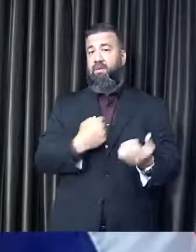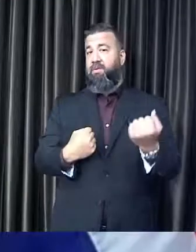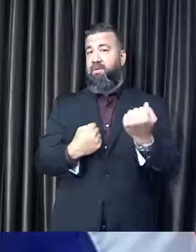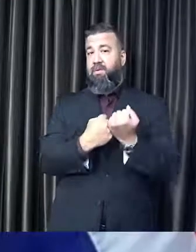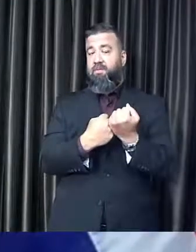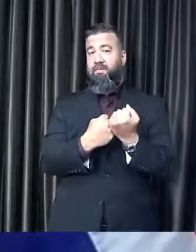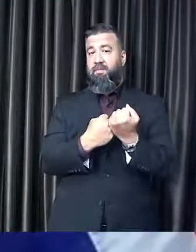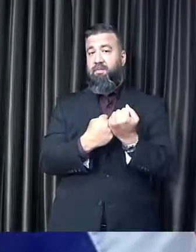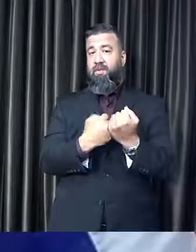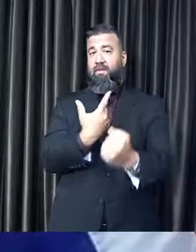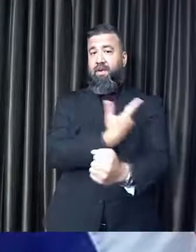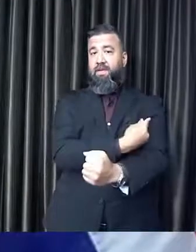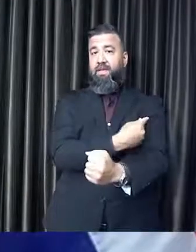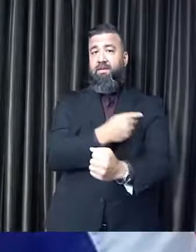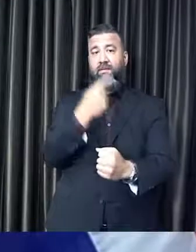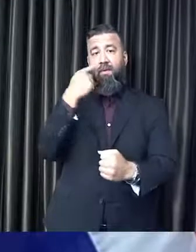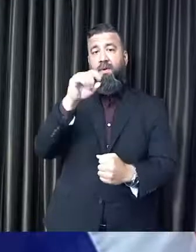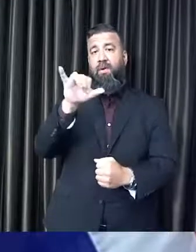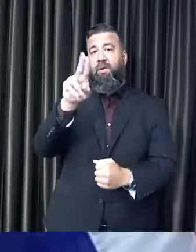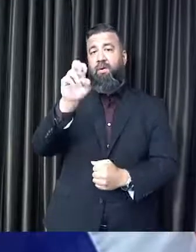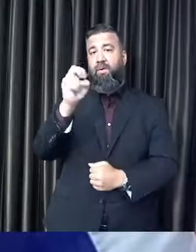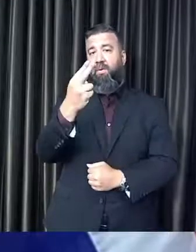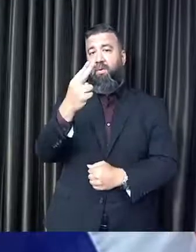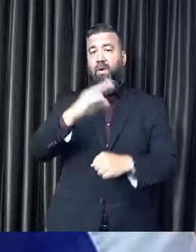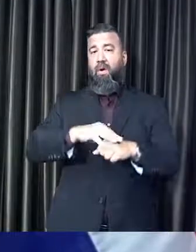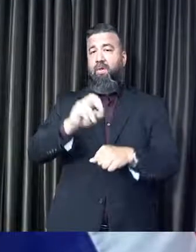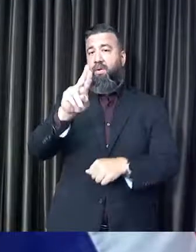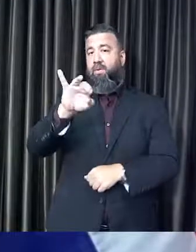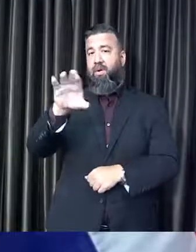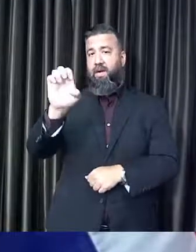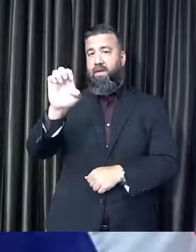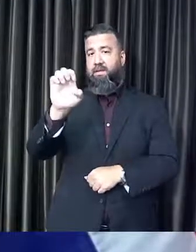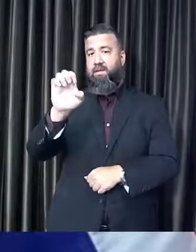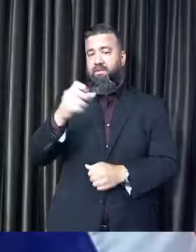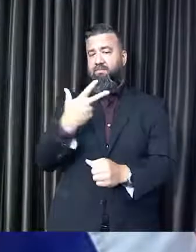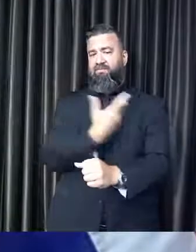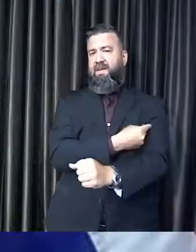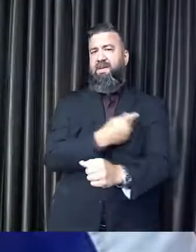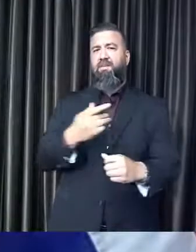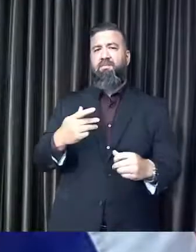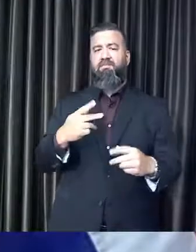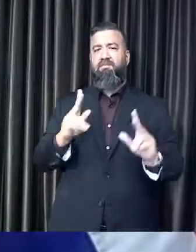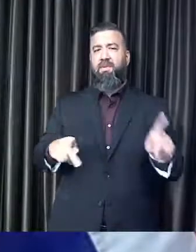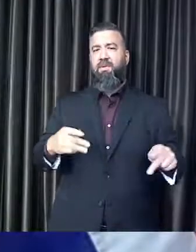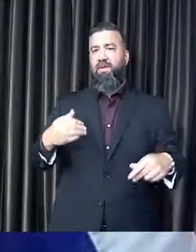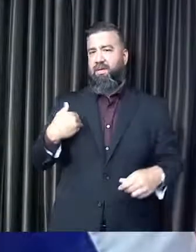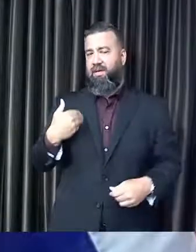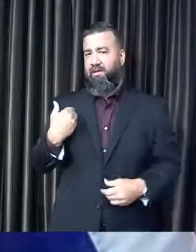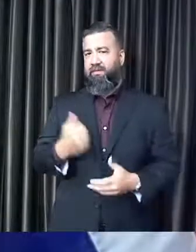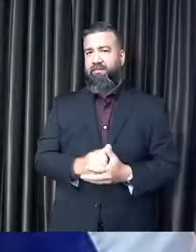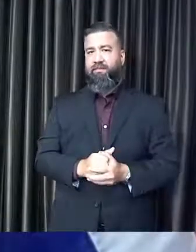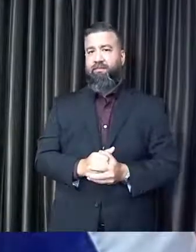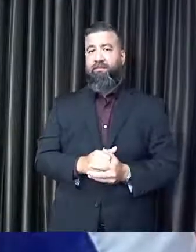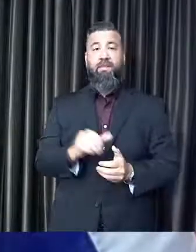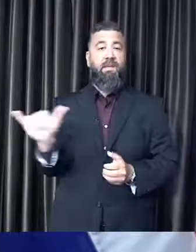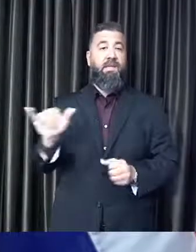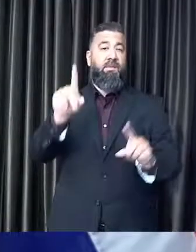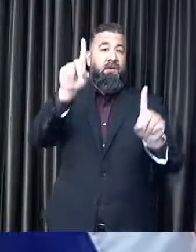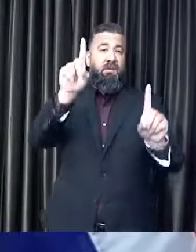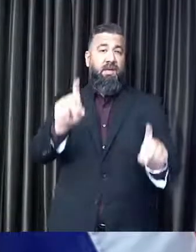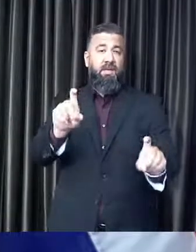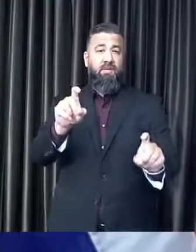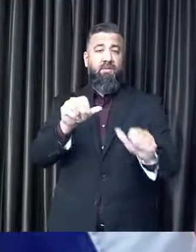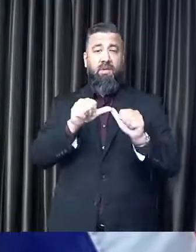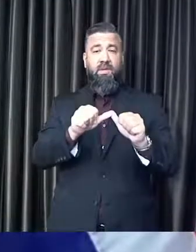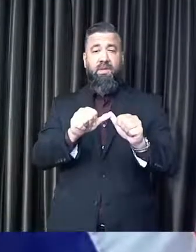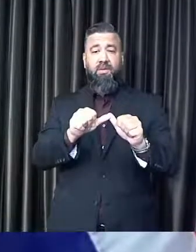Youth on the Rise to help vaccinate younger, at-risk county residents. Like we did with testing, we continue to look at ways to